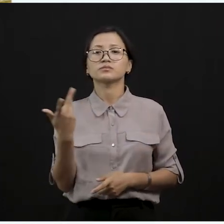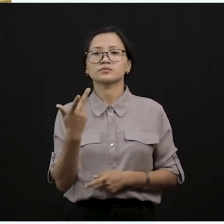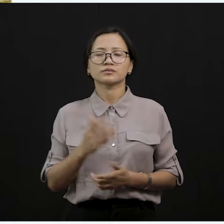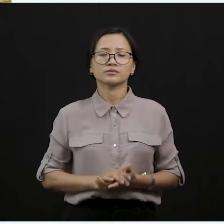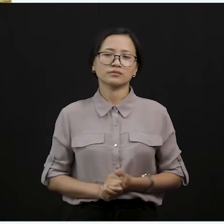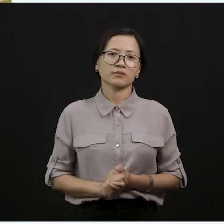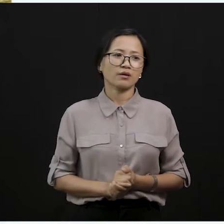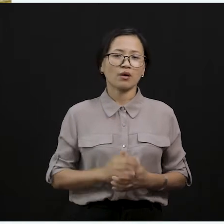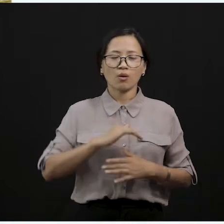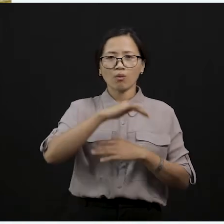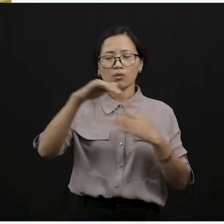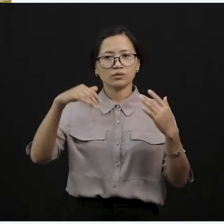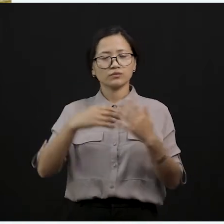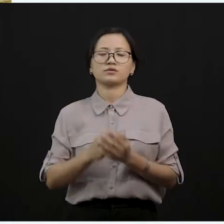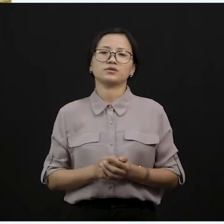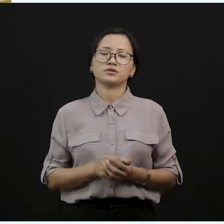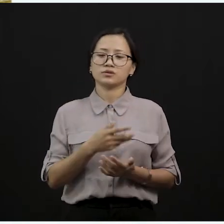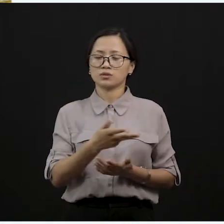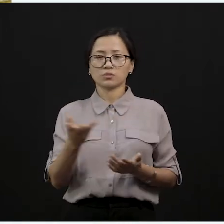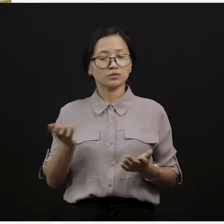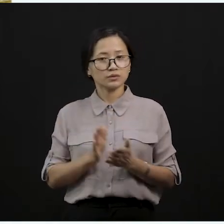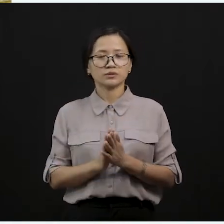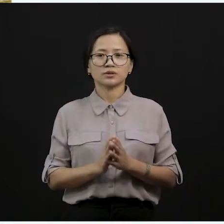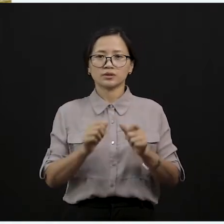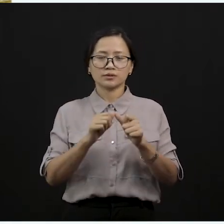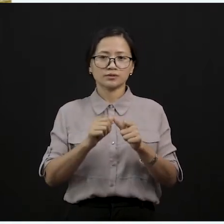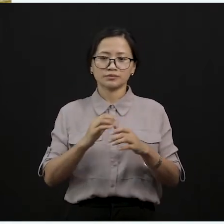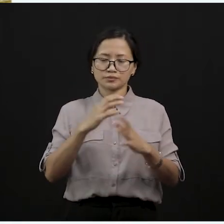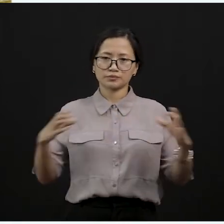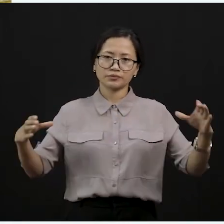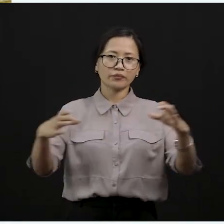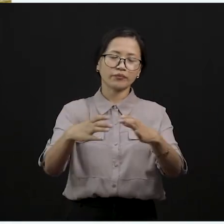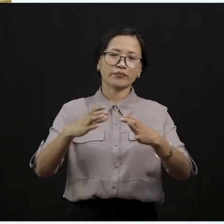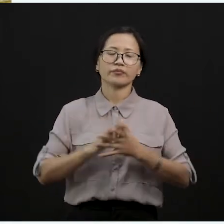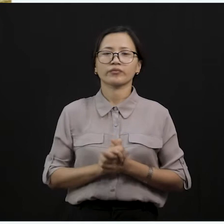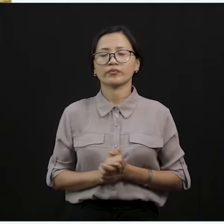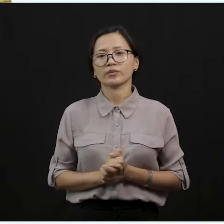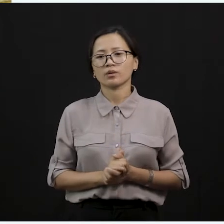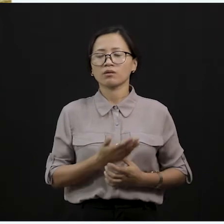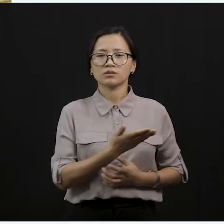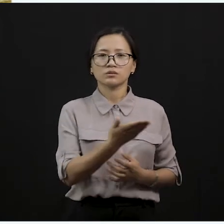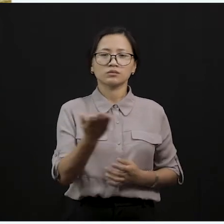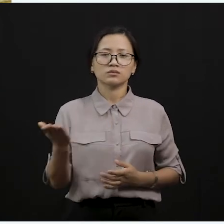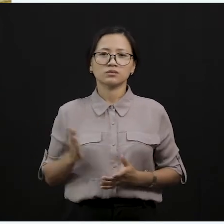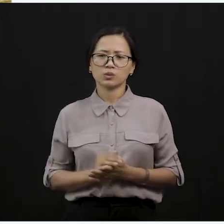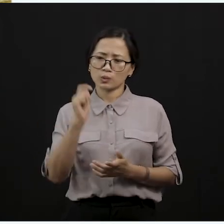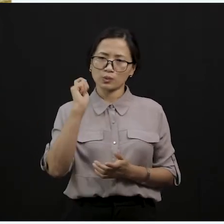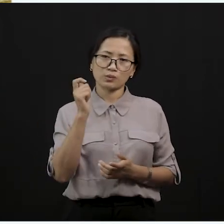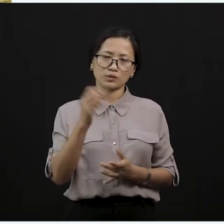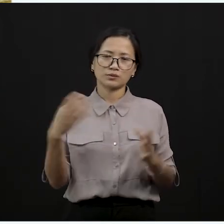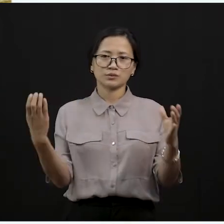So over here, we can see all the army of ants in a group. They are